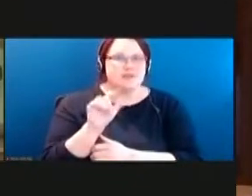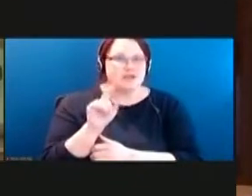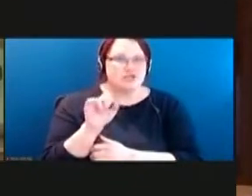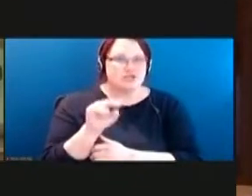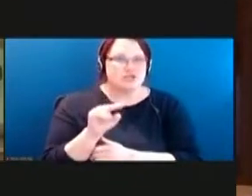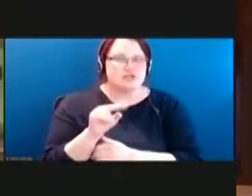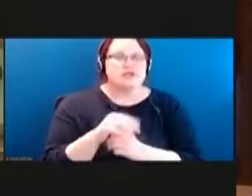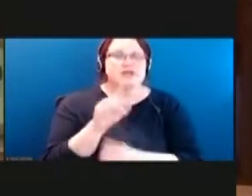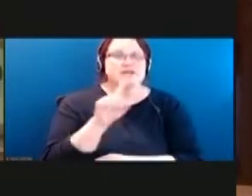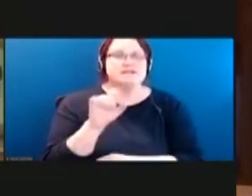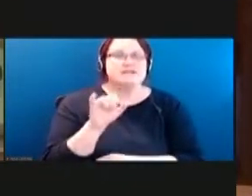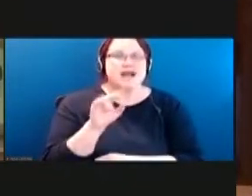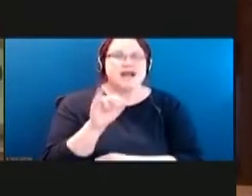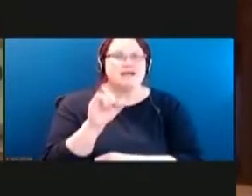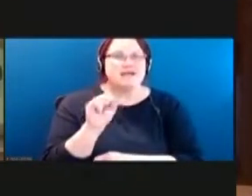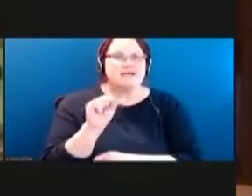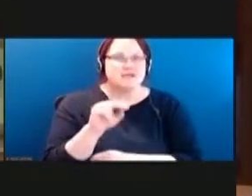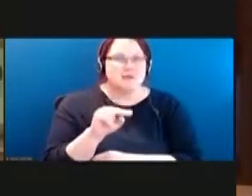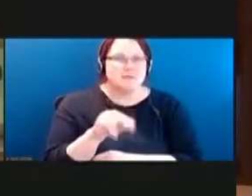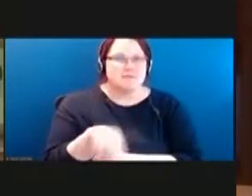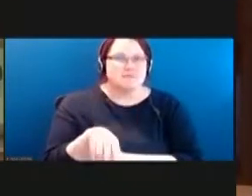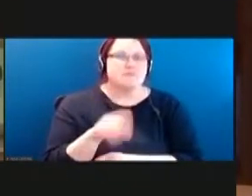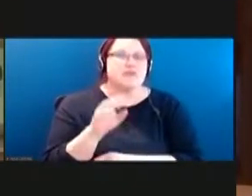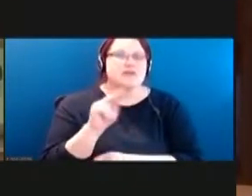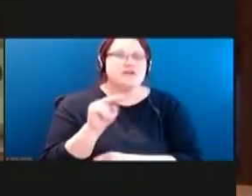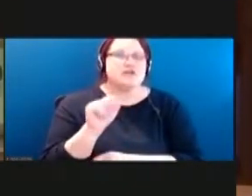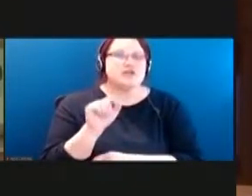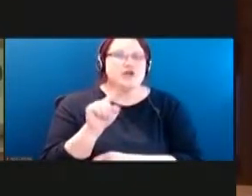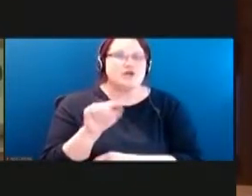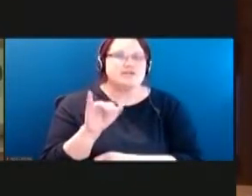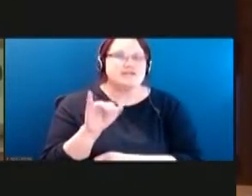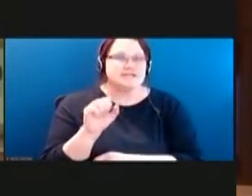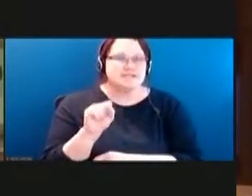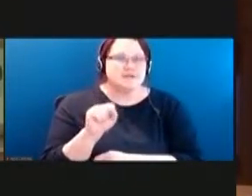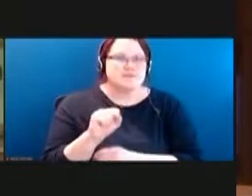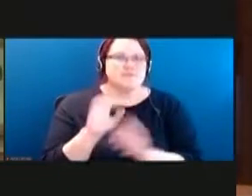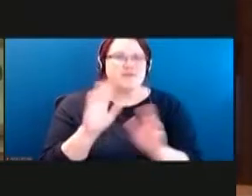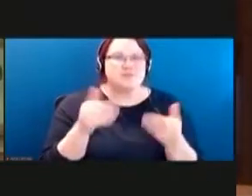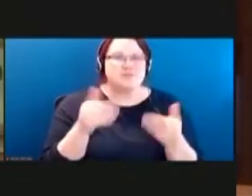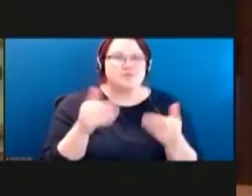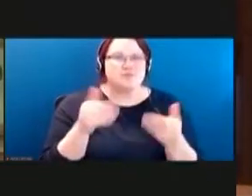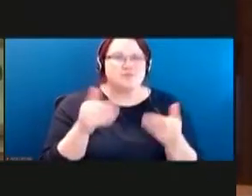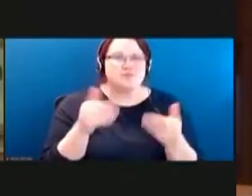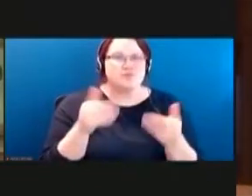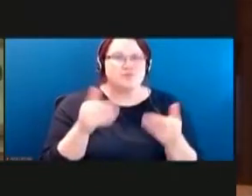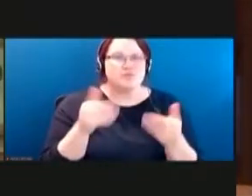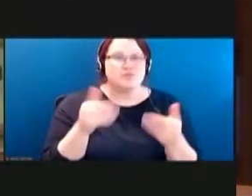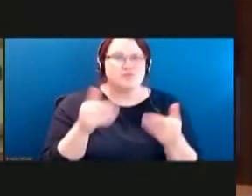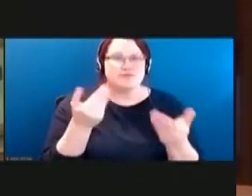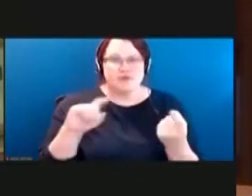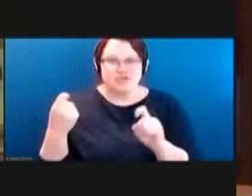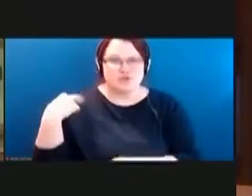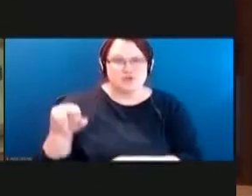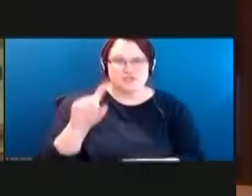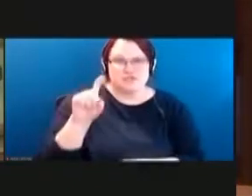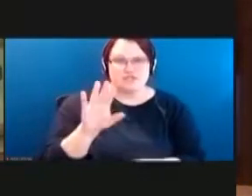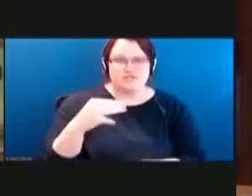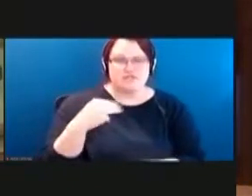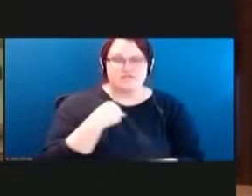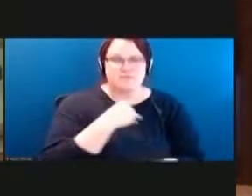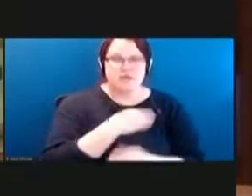Zionism, and Nazism. Throughout its history, Rodef Shalom provided for the changing religious needs of its members